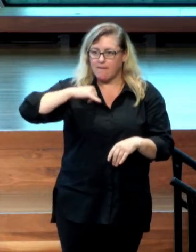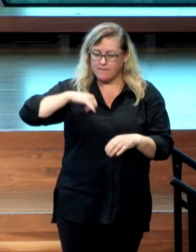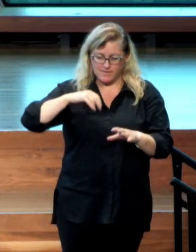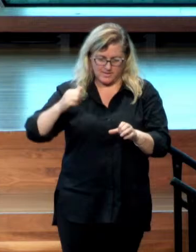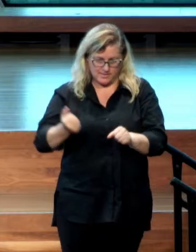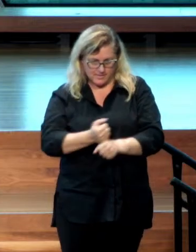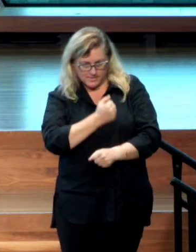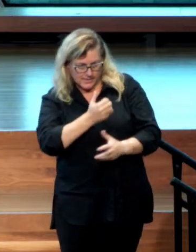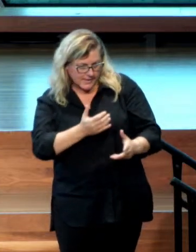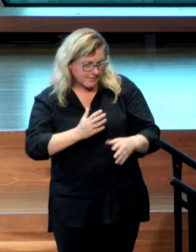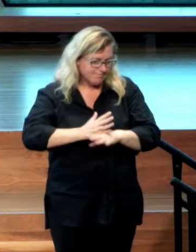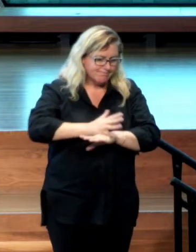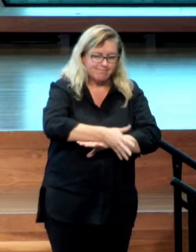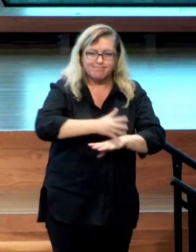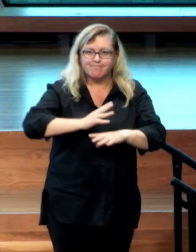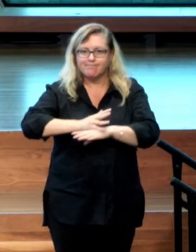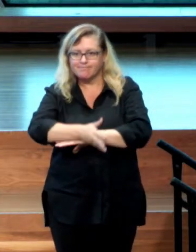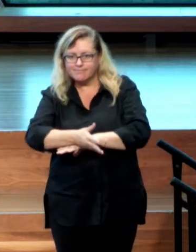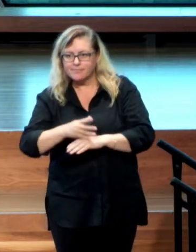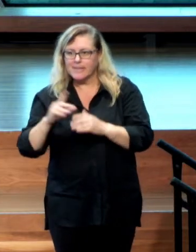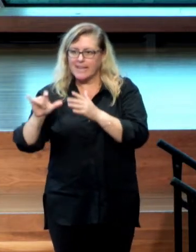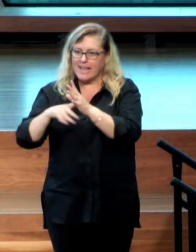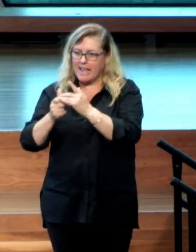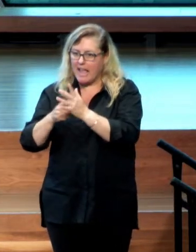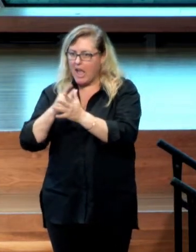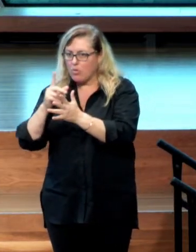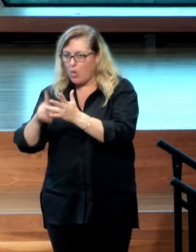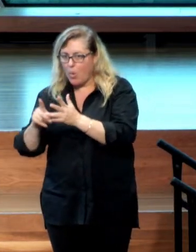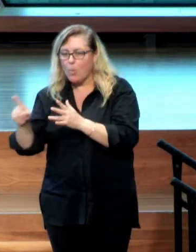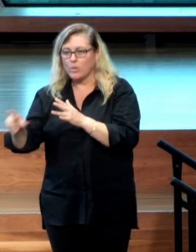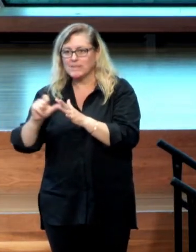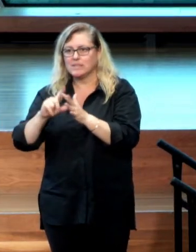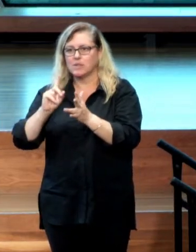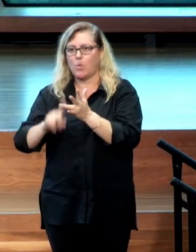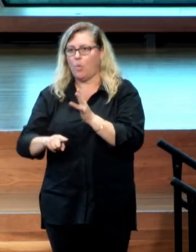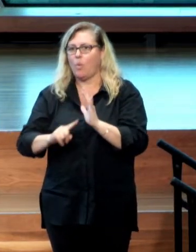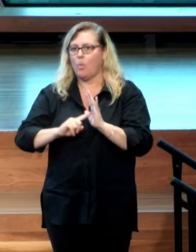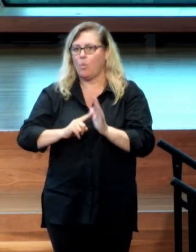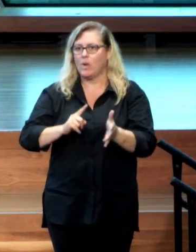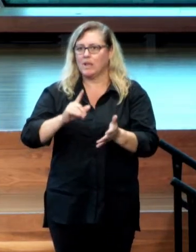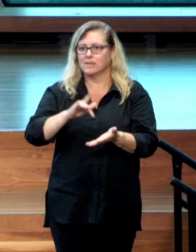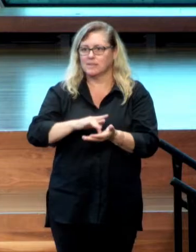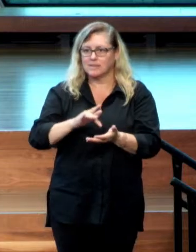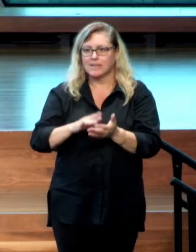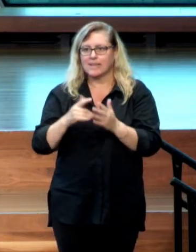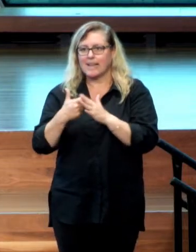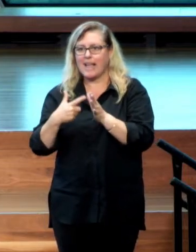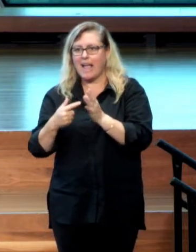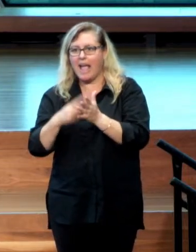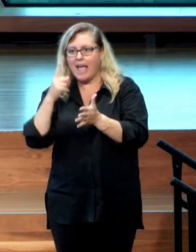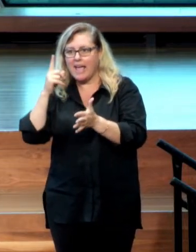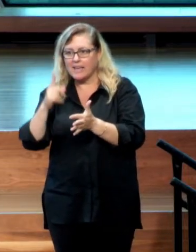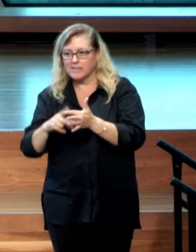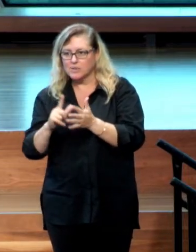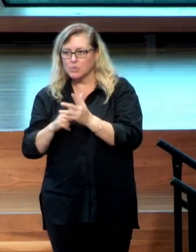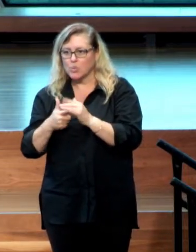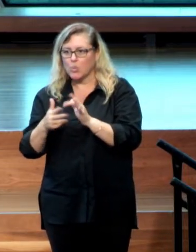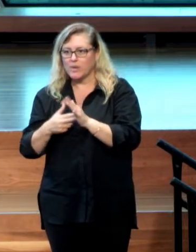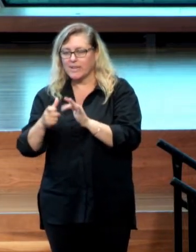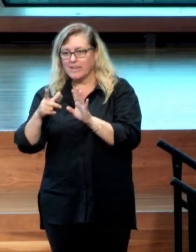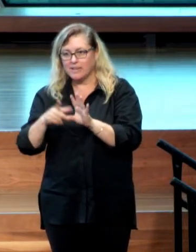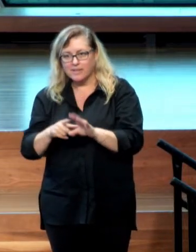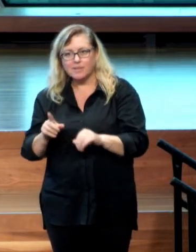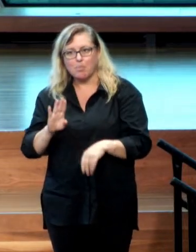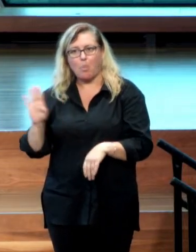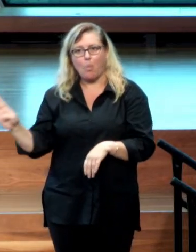Victoria the creative state. Caro Llewellyn, CEO of the Wheeler Centre, my friend Kate Tawney, Chair of the Wheeler Centre Board, the